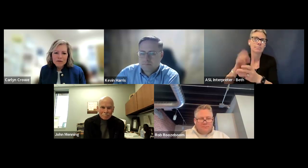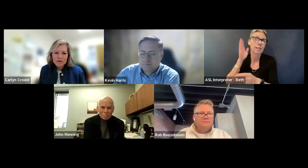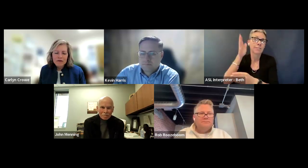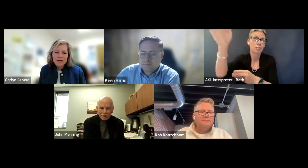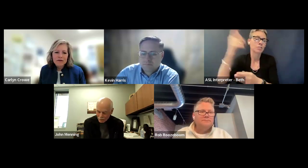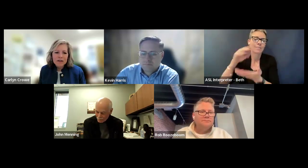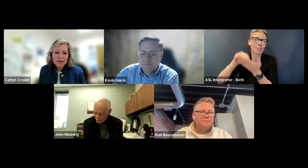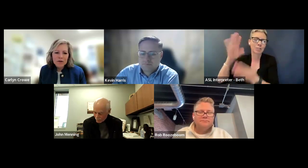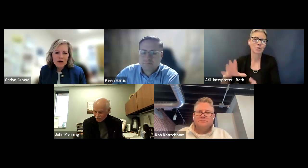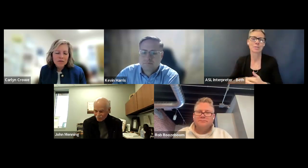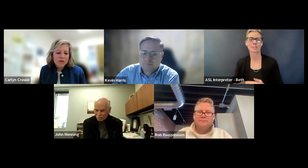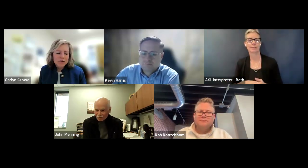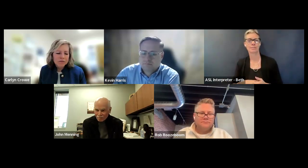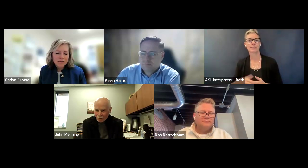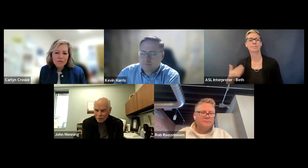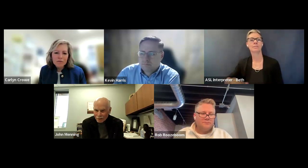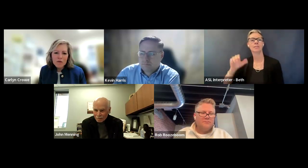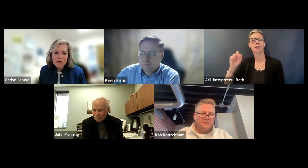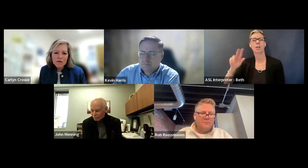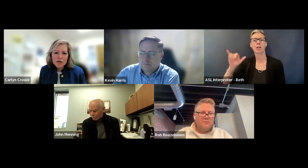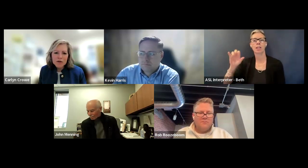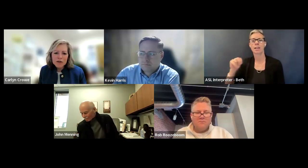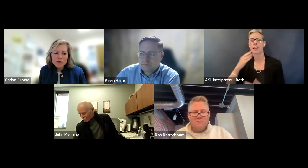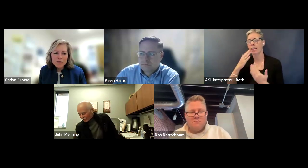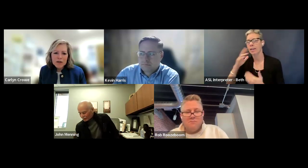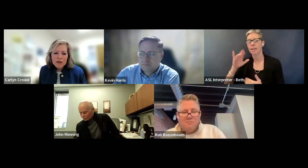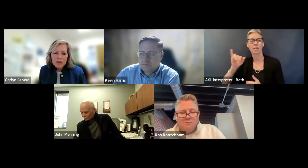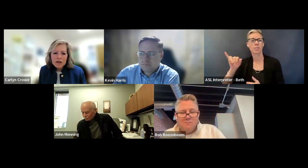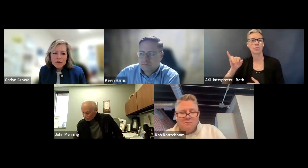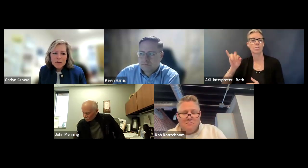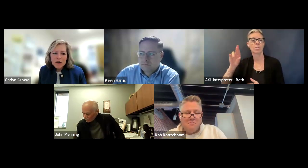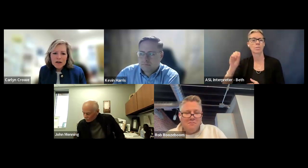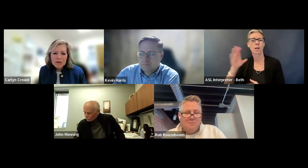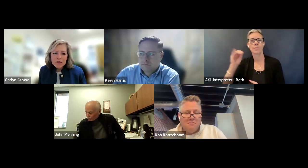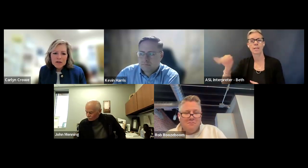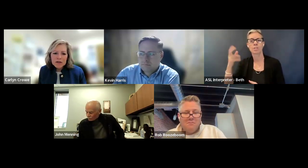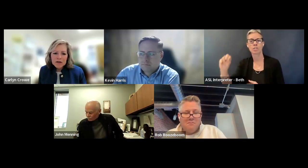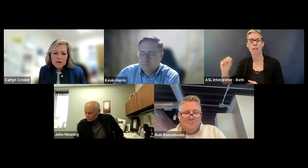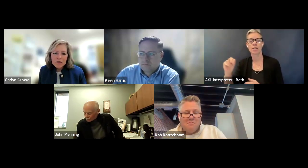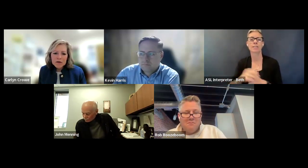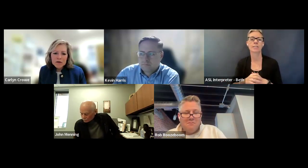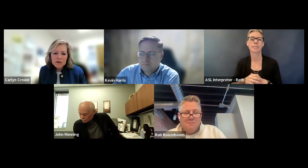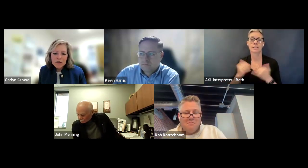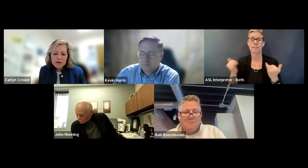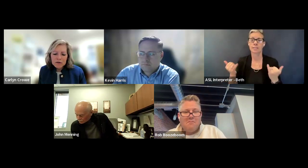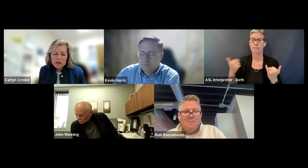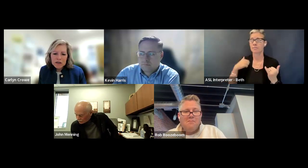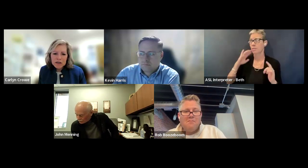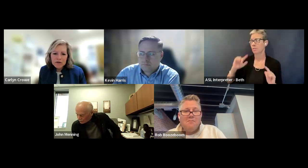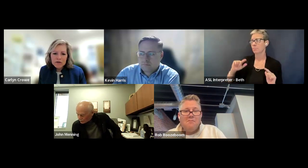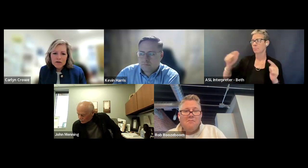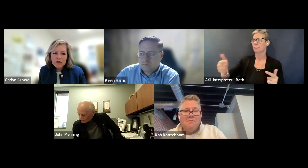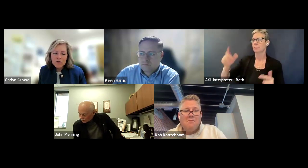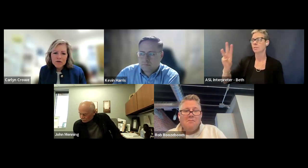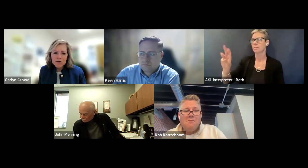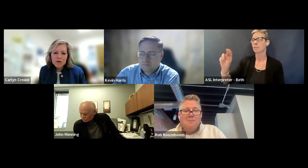Thank you, John. And thank you, Rob, too, for the introduction. I'm going to turn it over now to